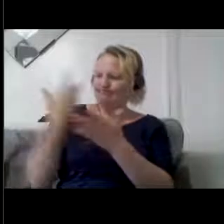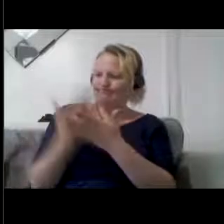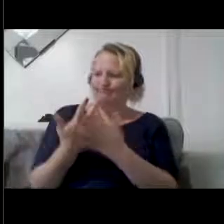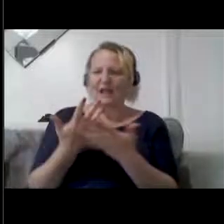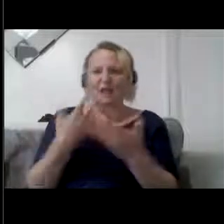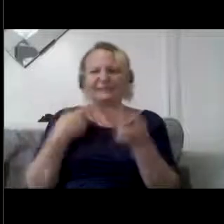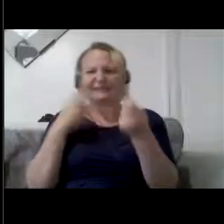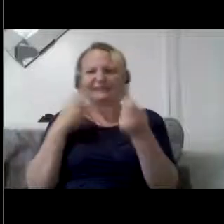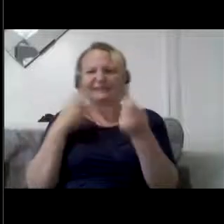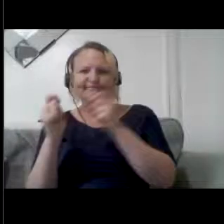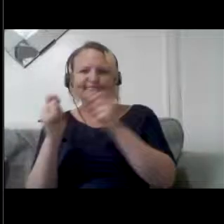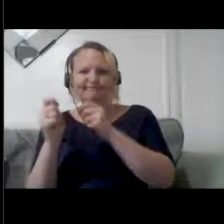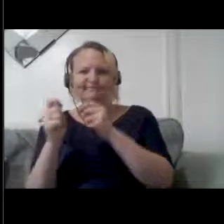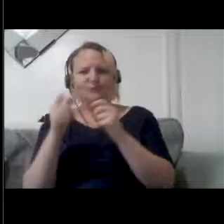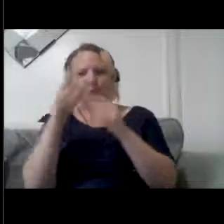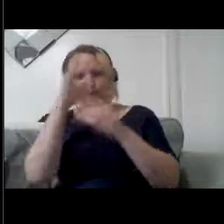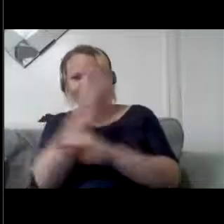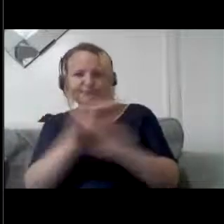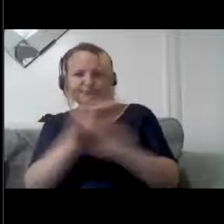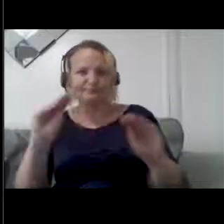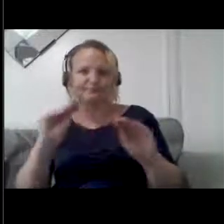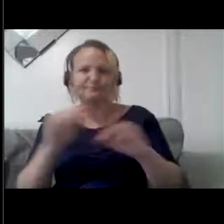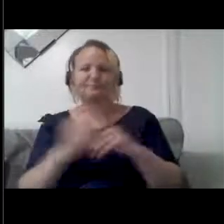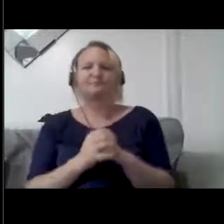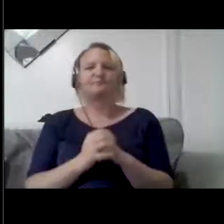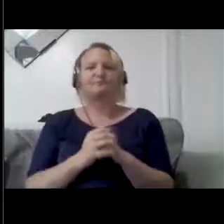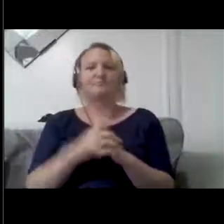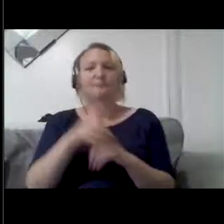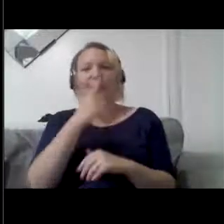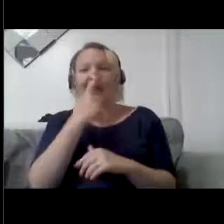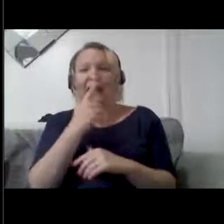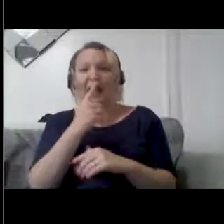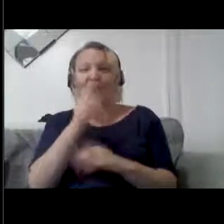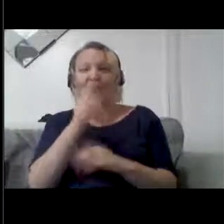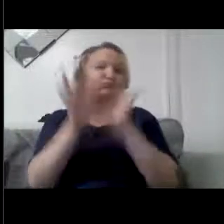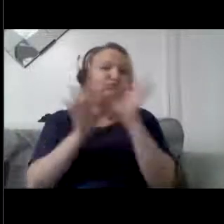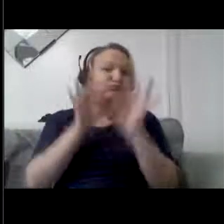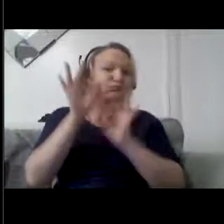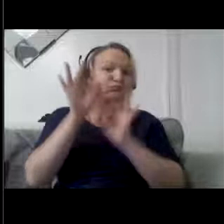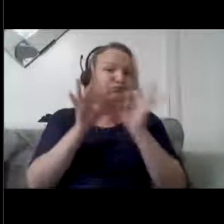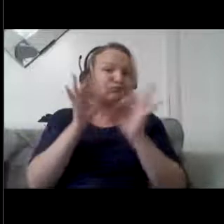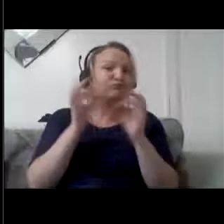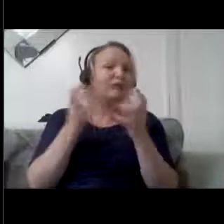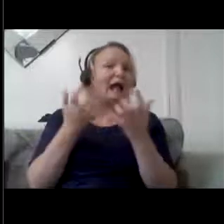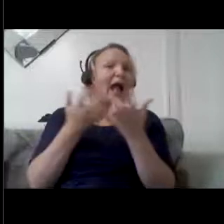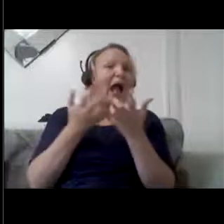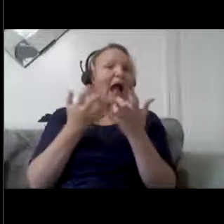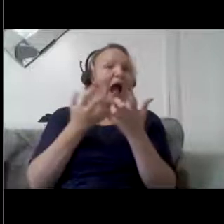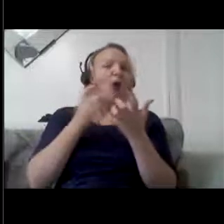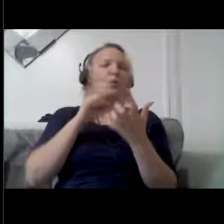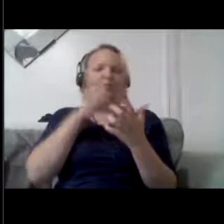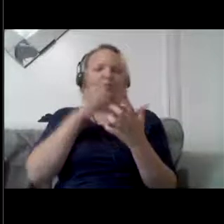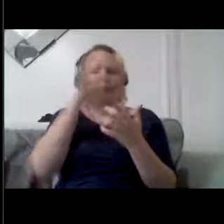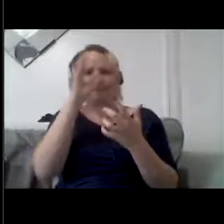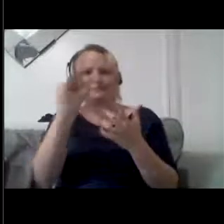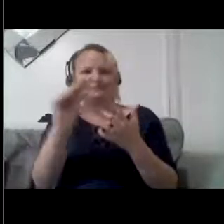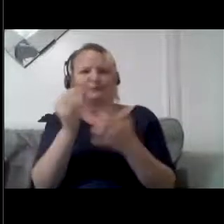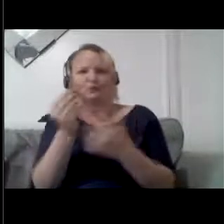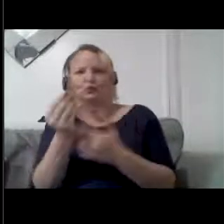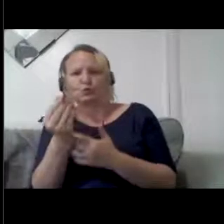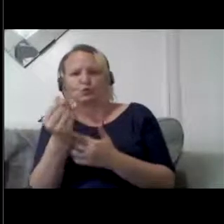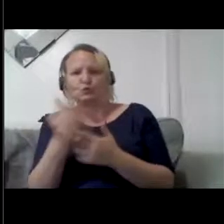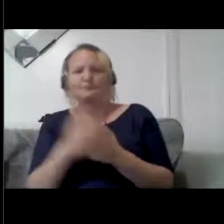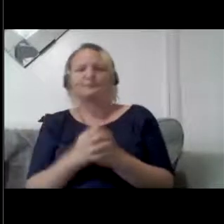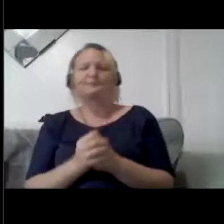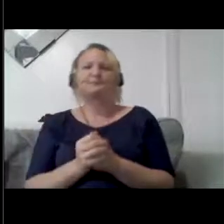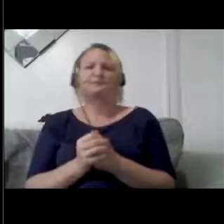last year. There are many ways that you can ask specific questions, and I'll give you more details on that in just a moment.